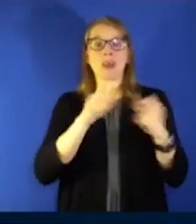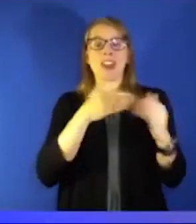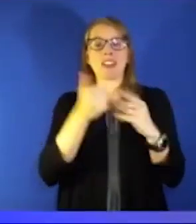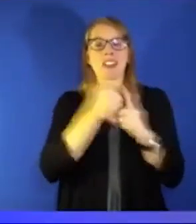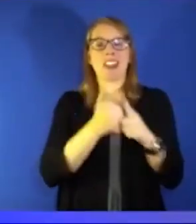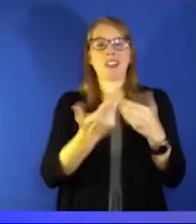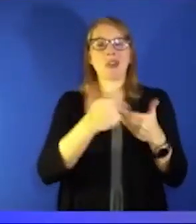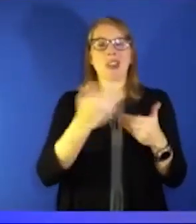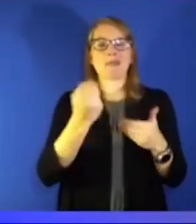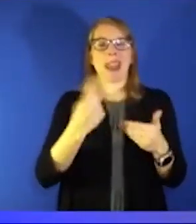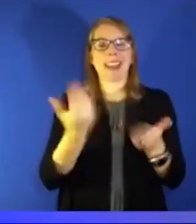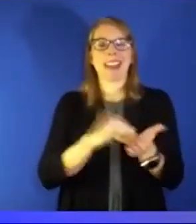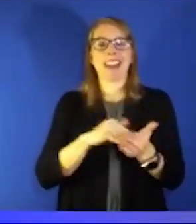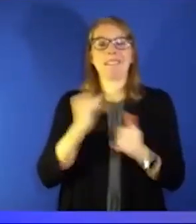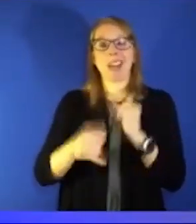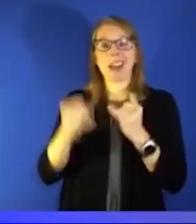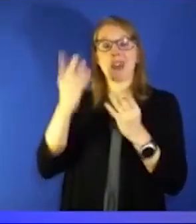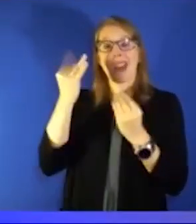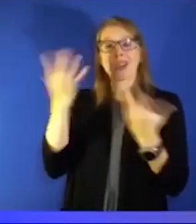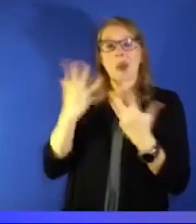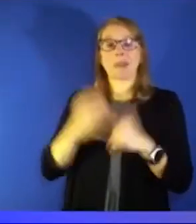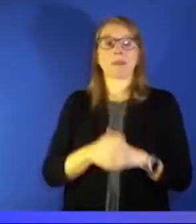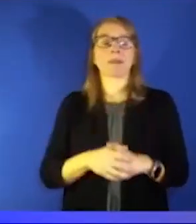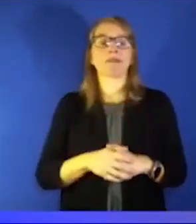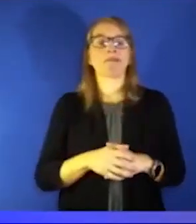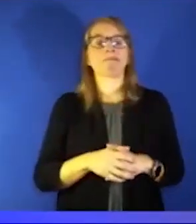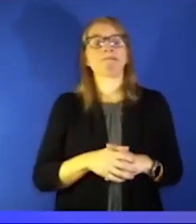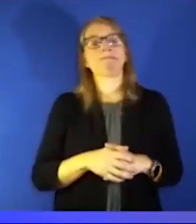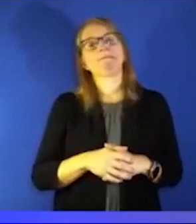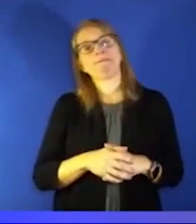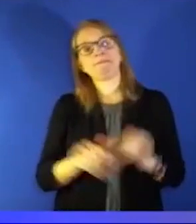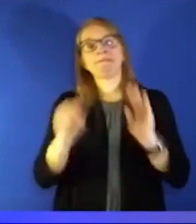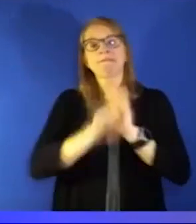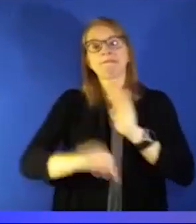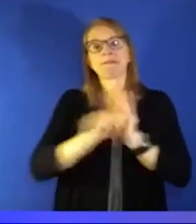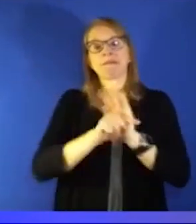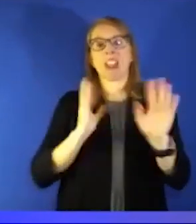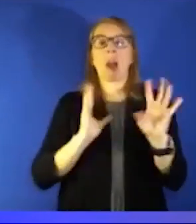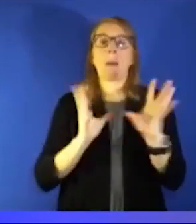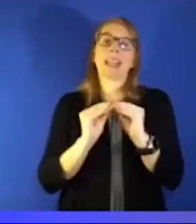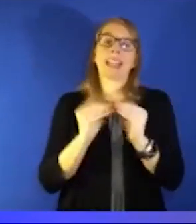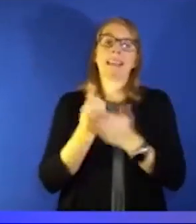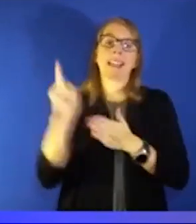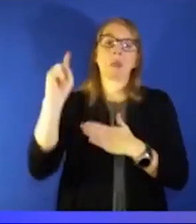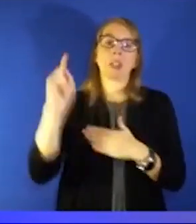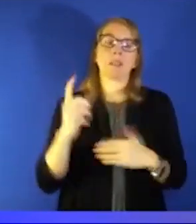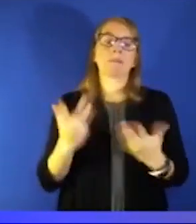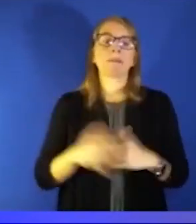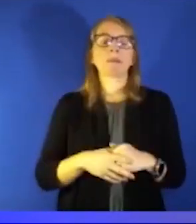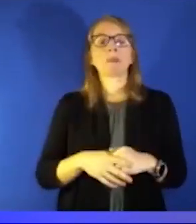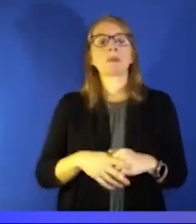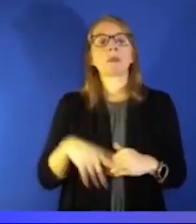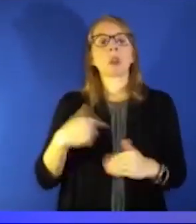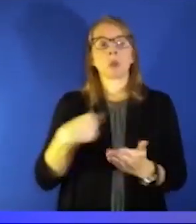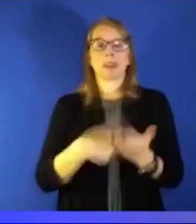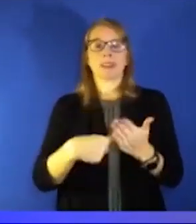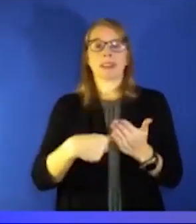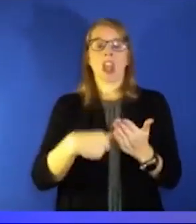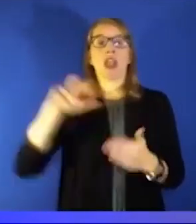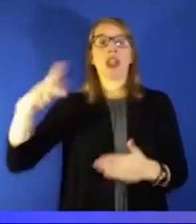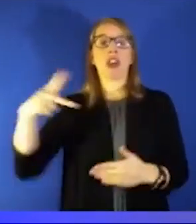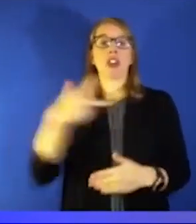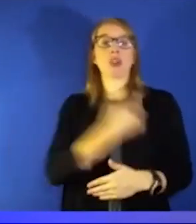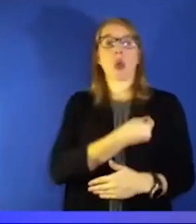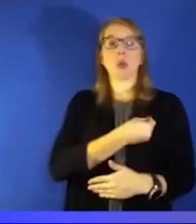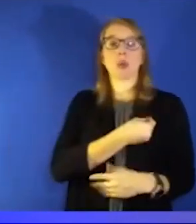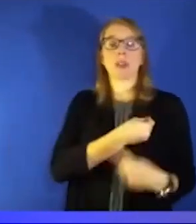Ault? I mean, I think the downside of our meeting last week is that, when we talk about third doses of